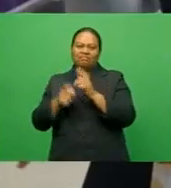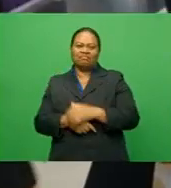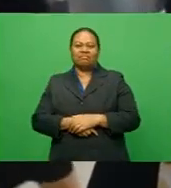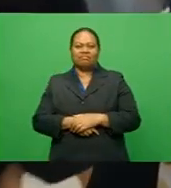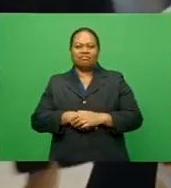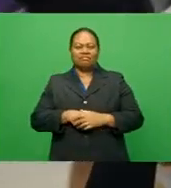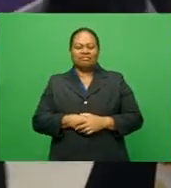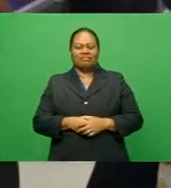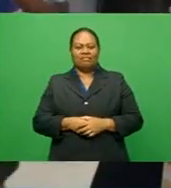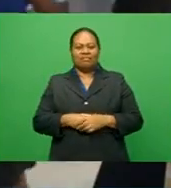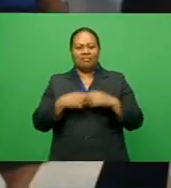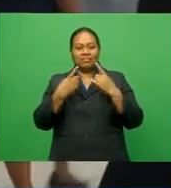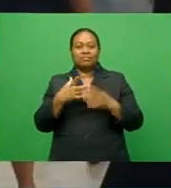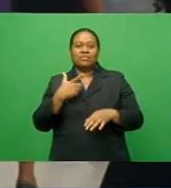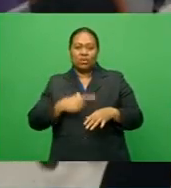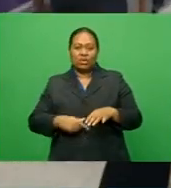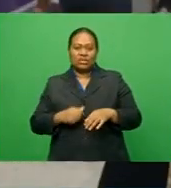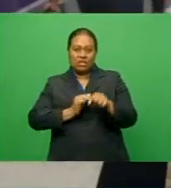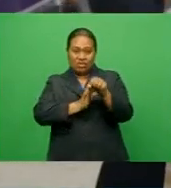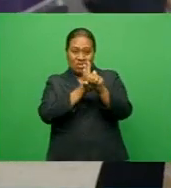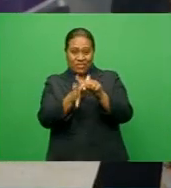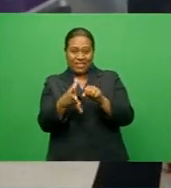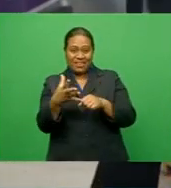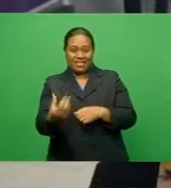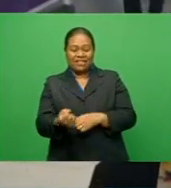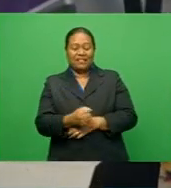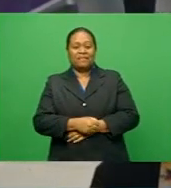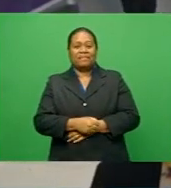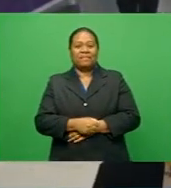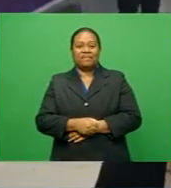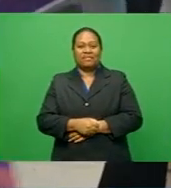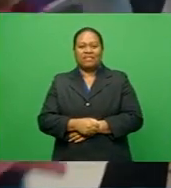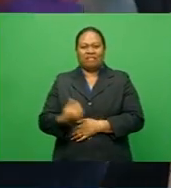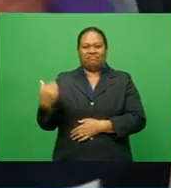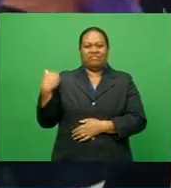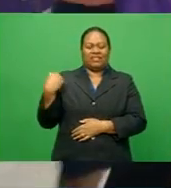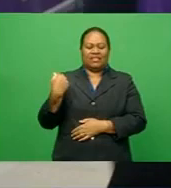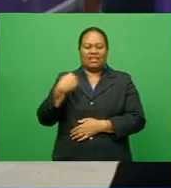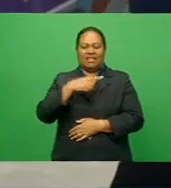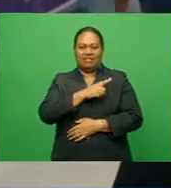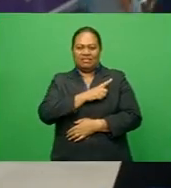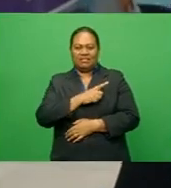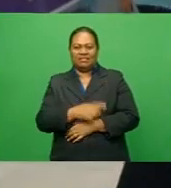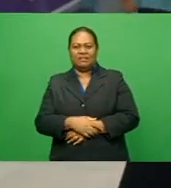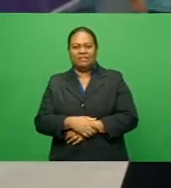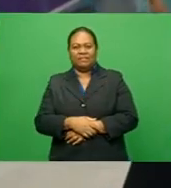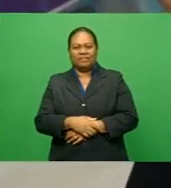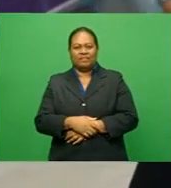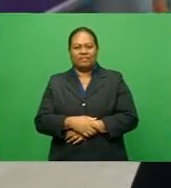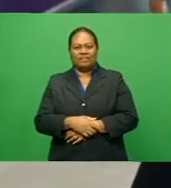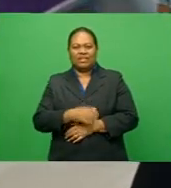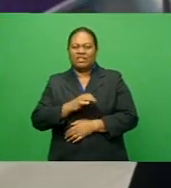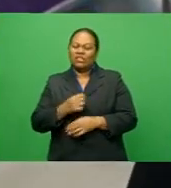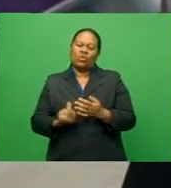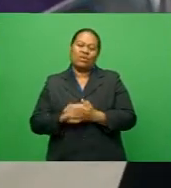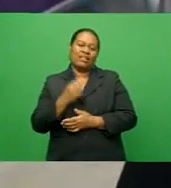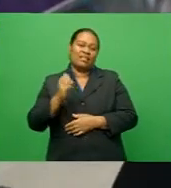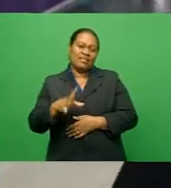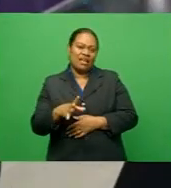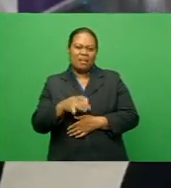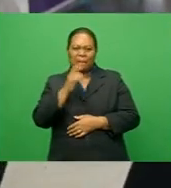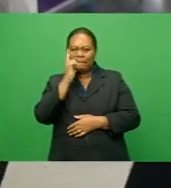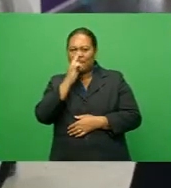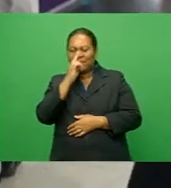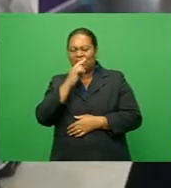At this time, due to COVID-19, that was hindered a lot, and about the fireworks, It was allowed till 10 when people weren't able